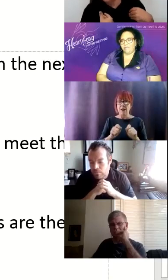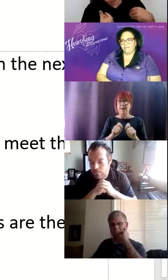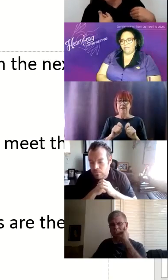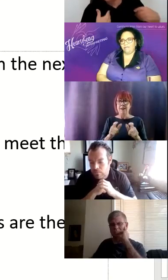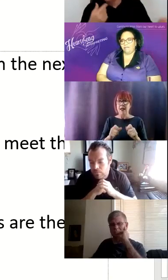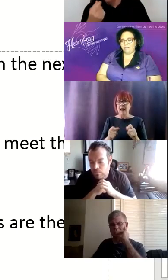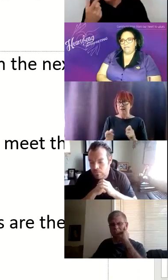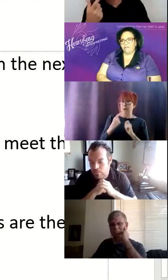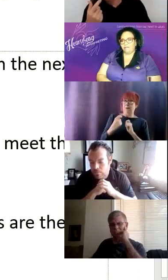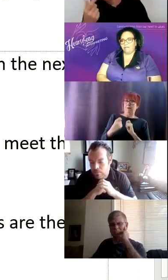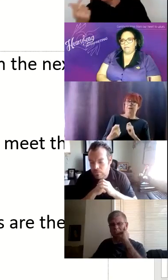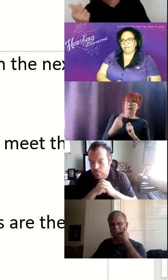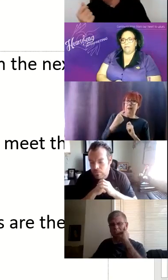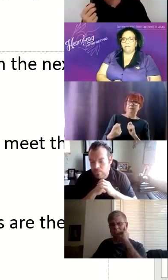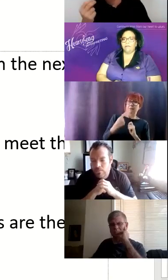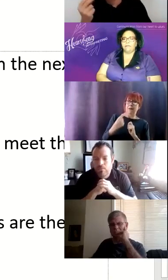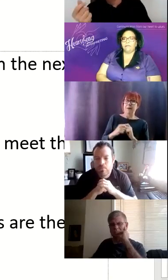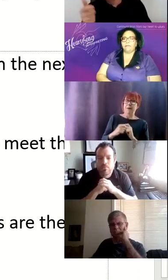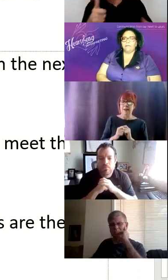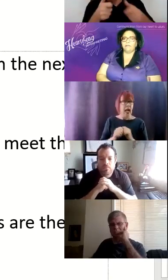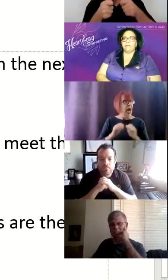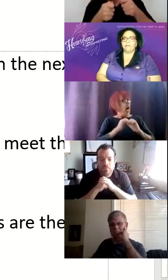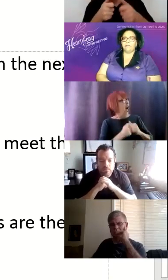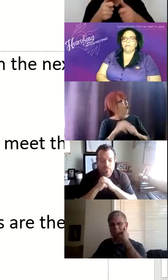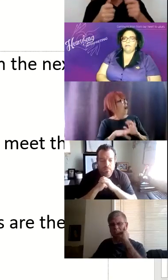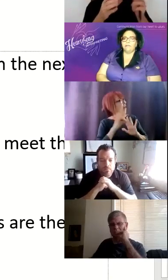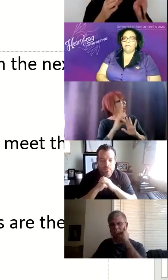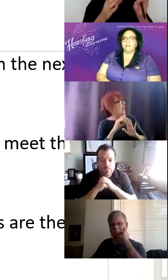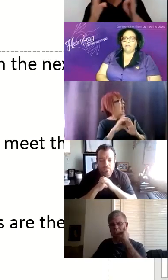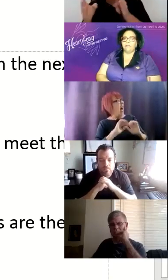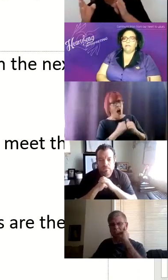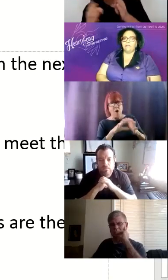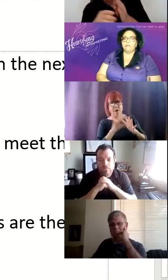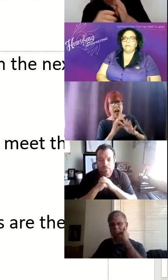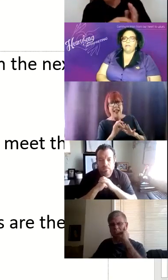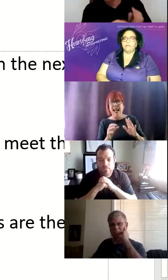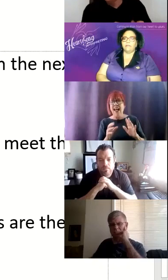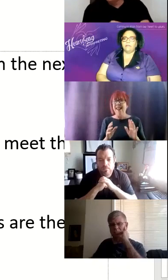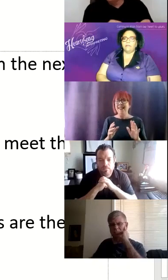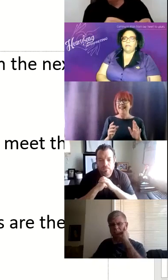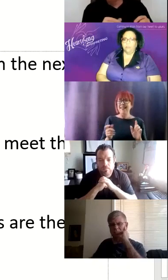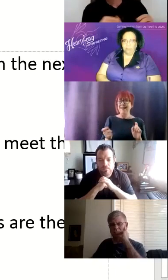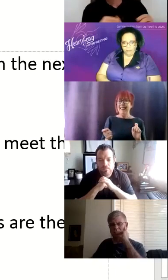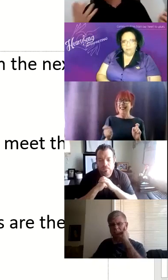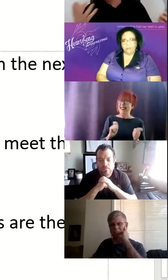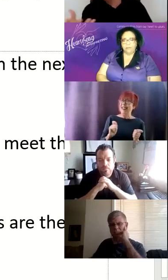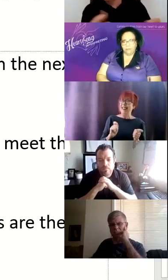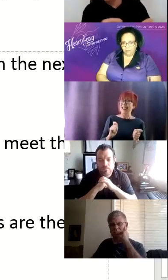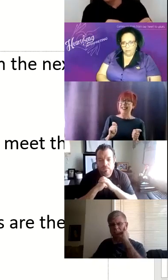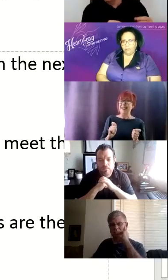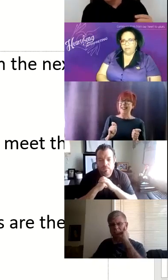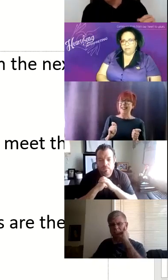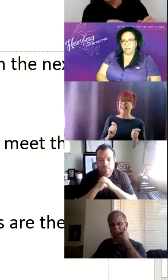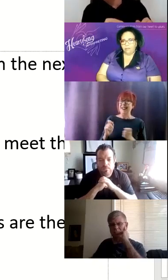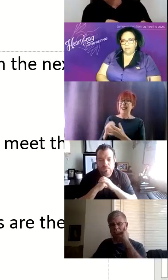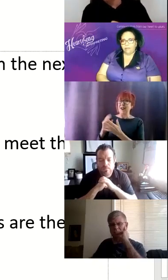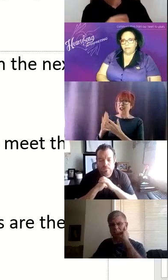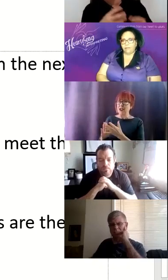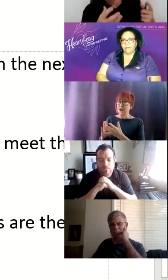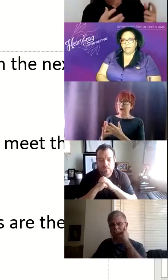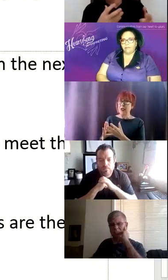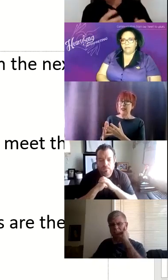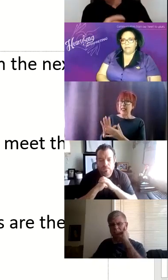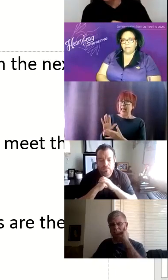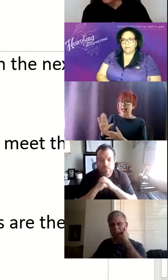as an instructor, asking them how to find this, but it's almost like it's shifted a little bit, where the students